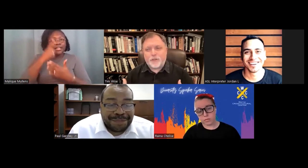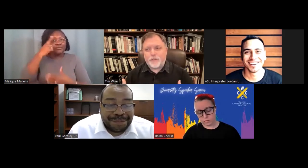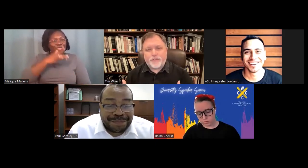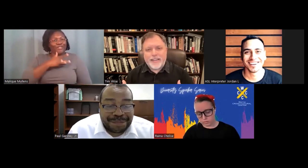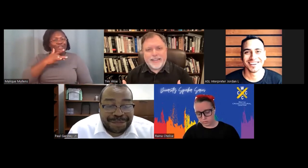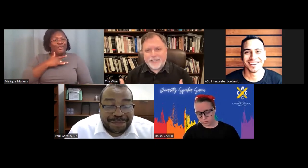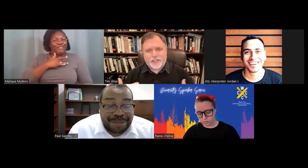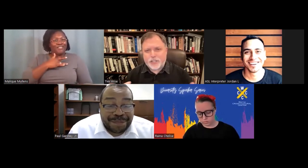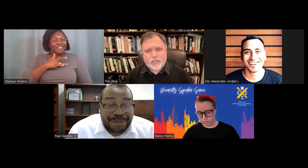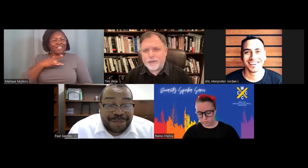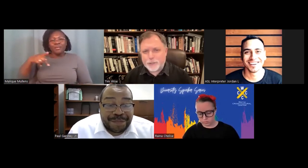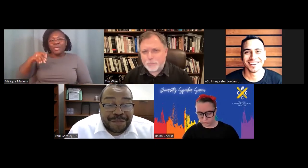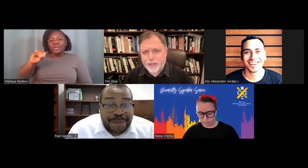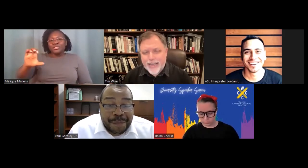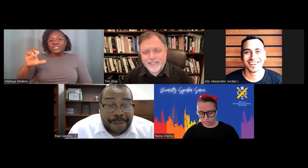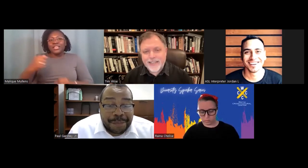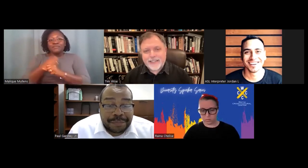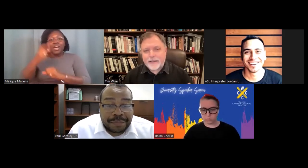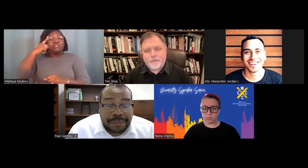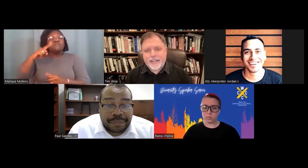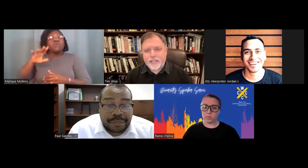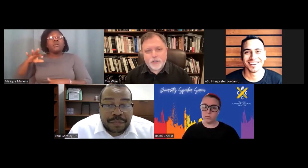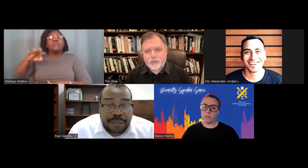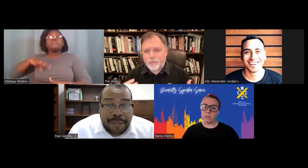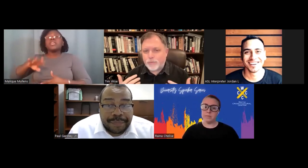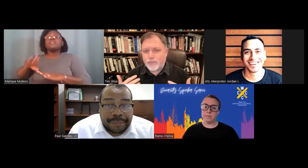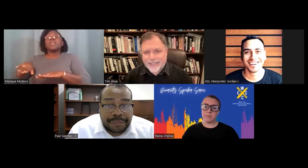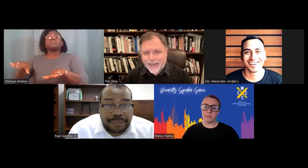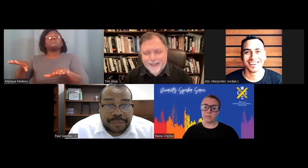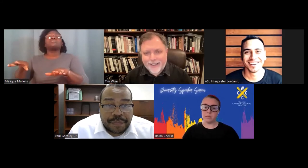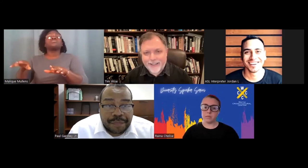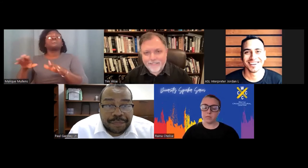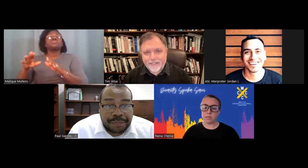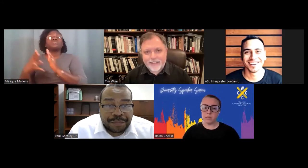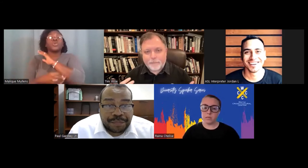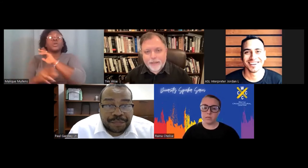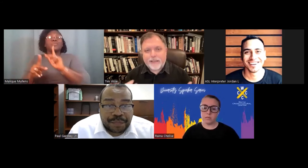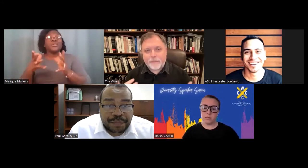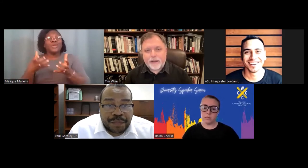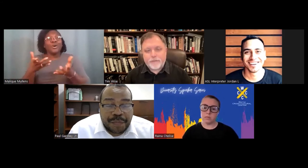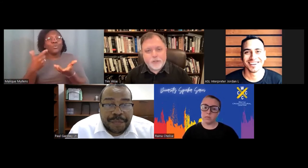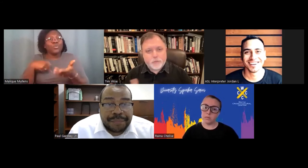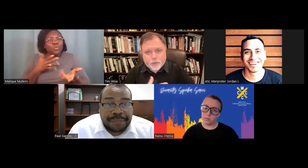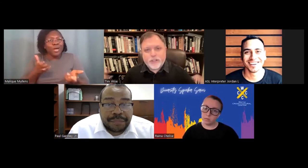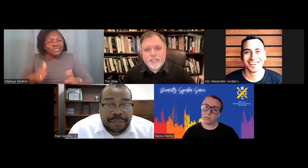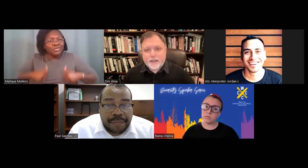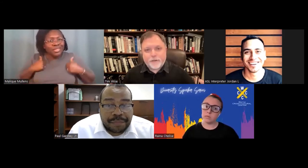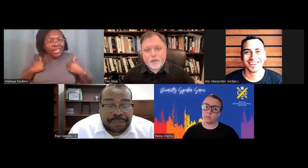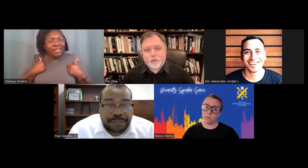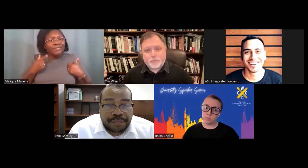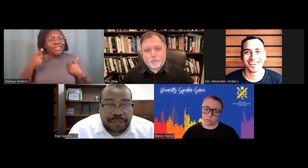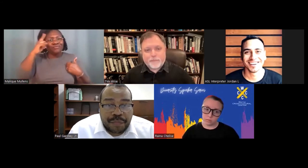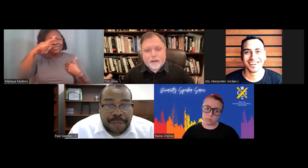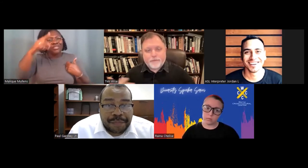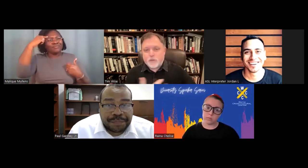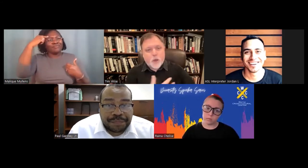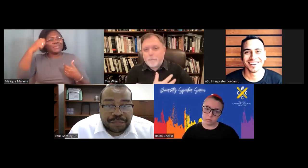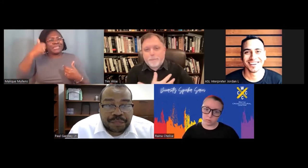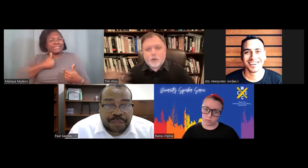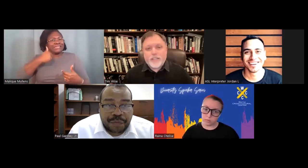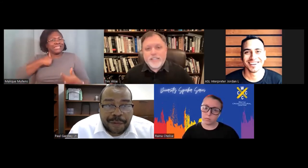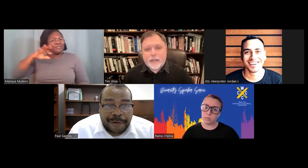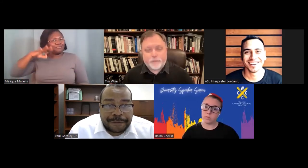color don't fight it as a charitable act. They fight it so they won't die, right? Like Black and brown, it's purely self-interest. Black and brown